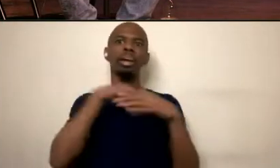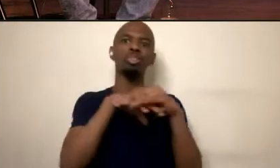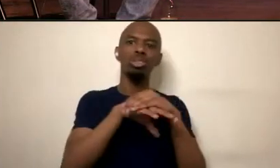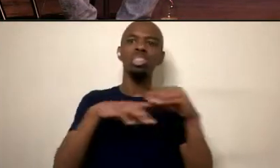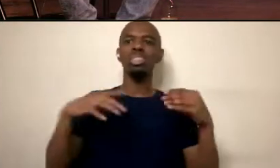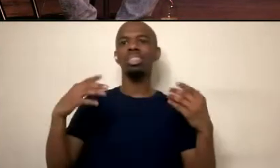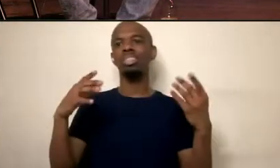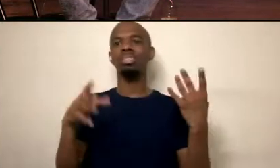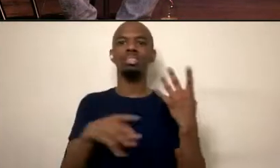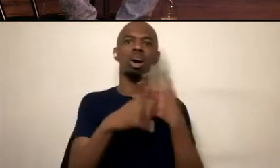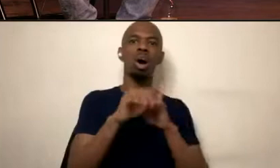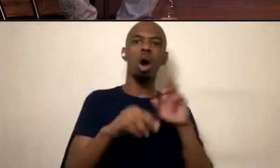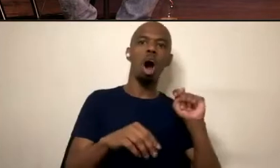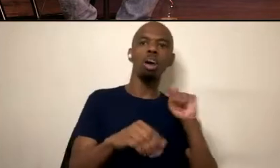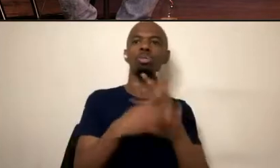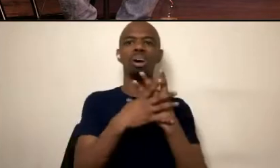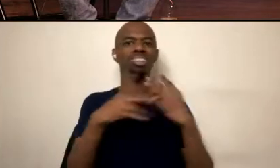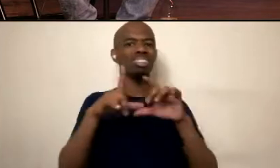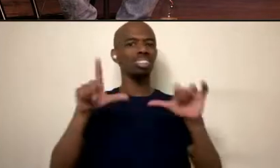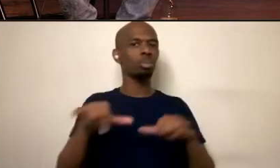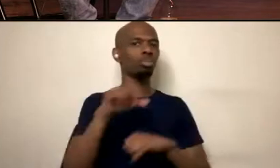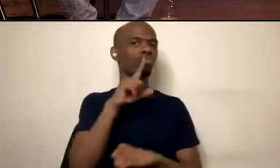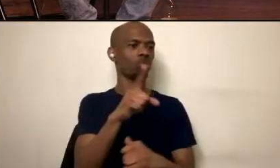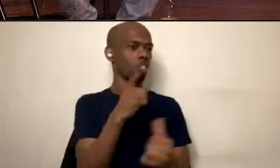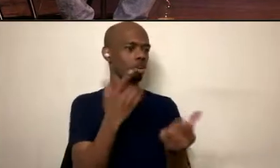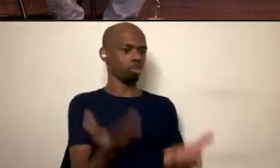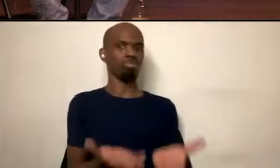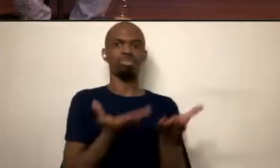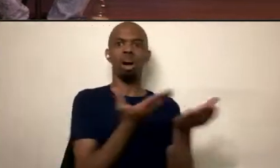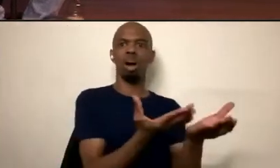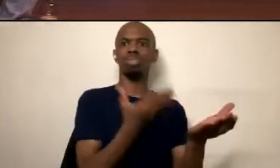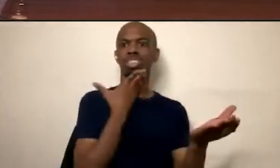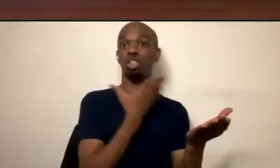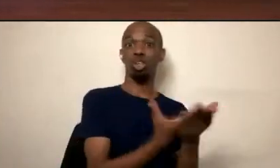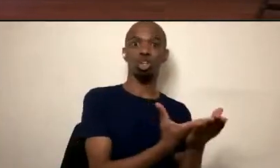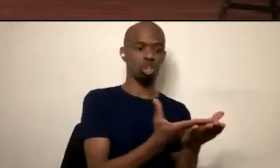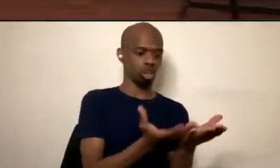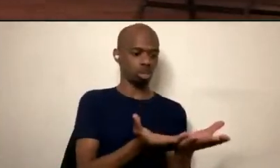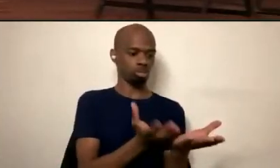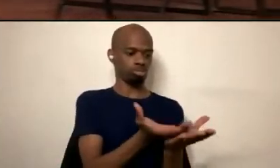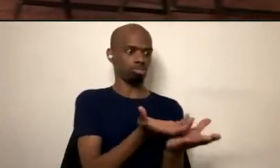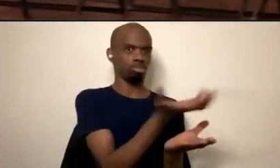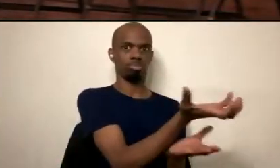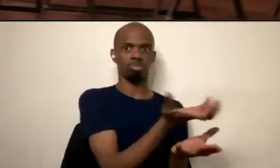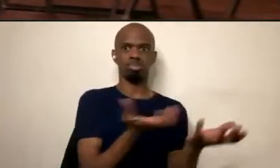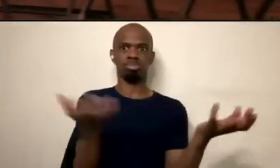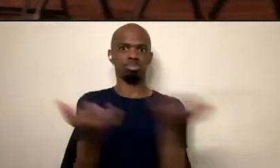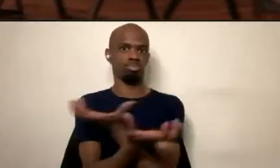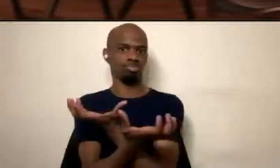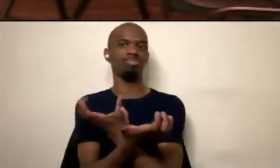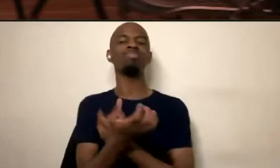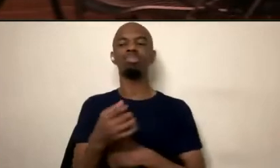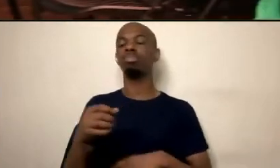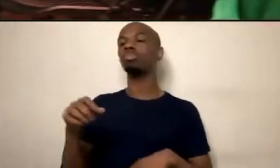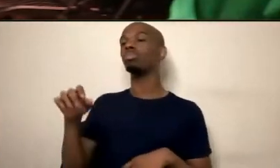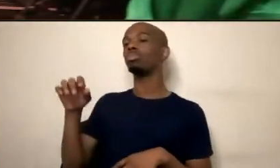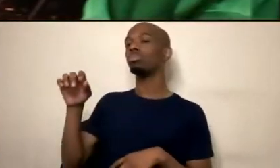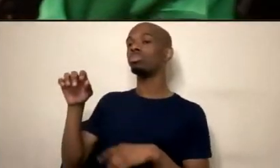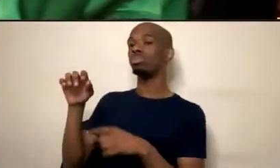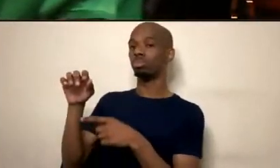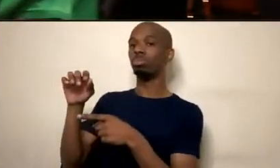you know, I found out that there are a lot of children's prisons